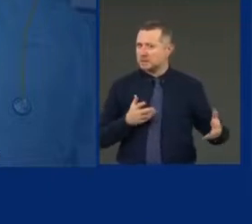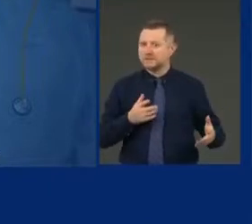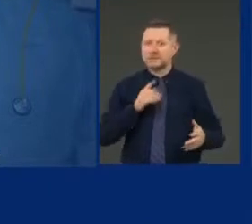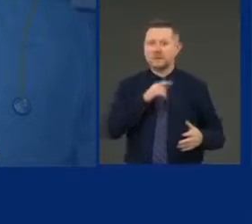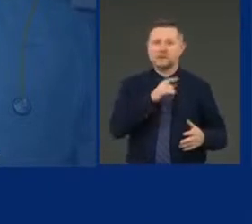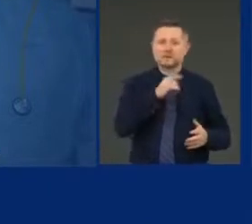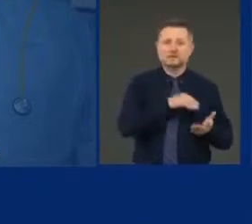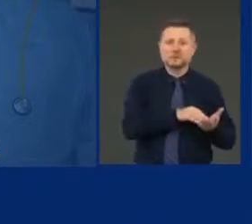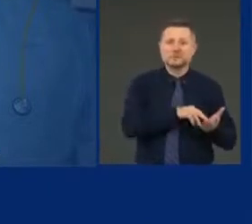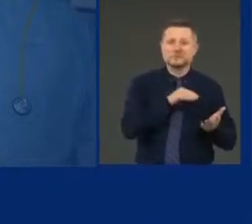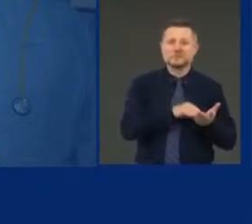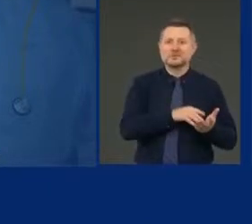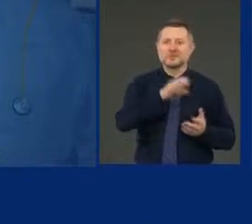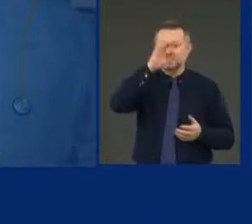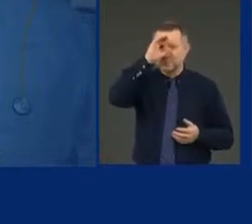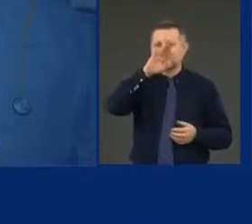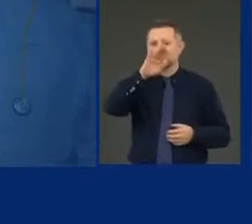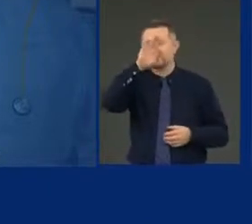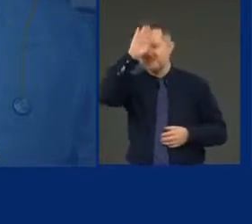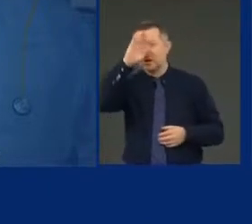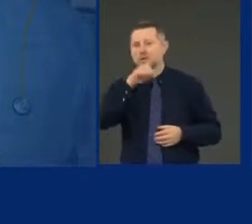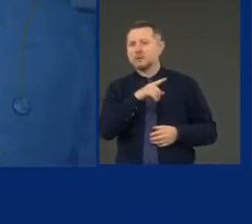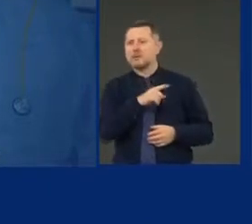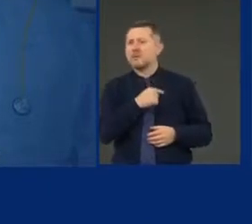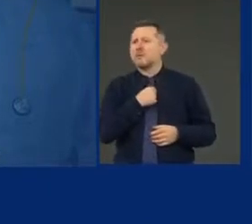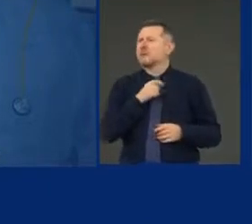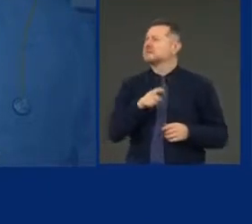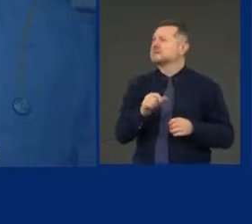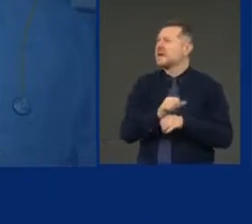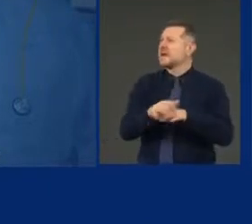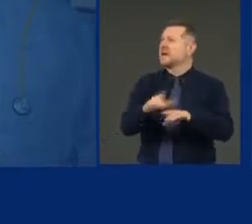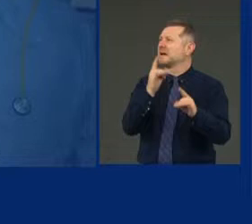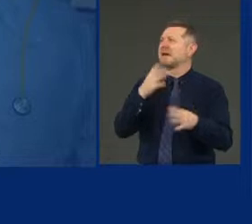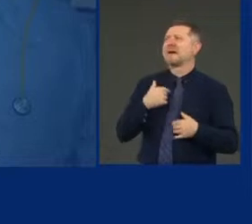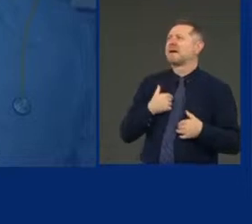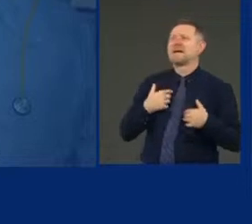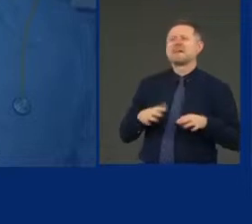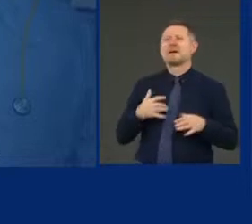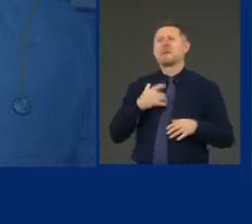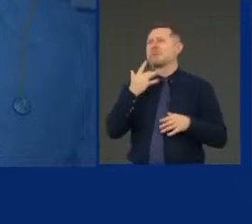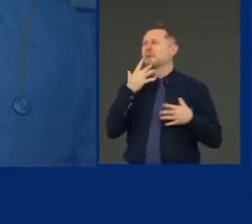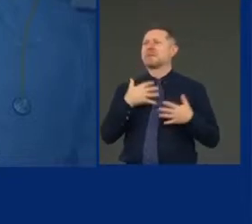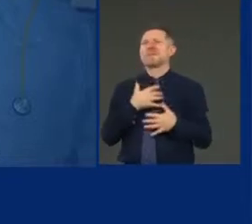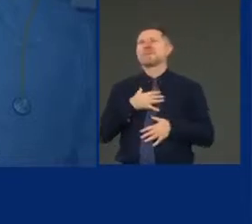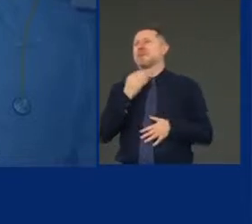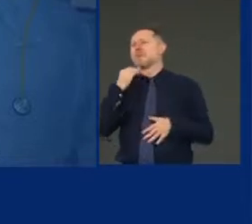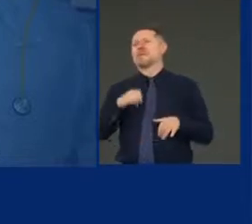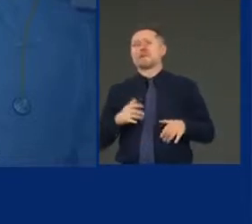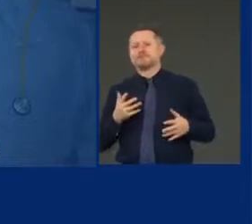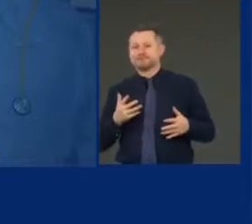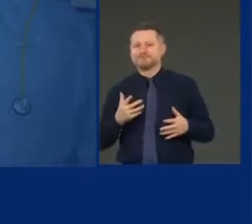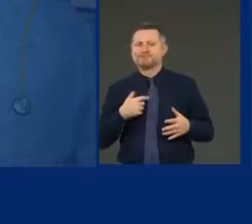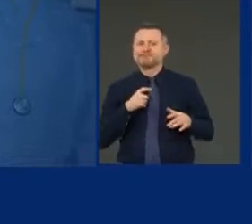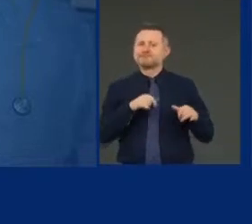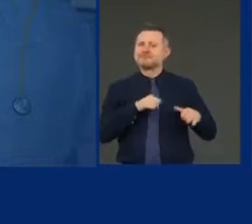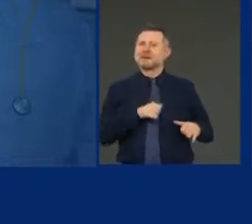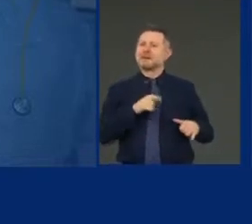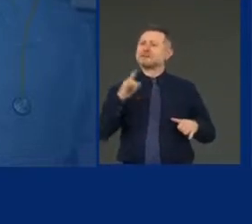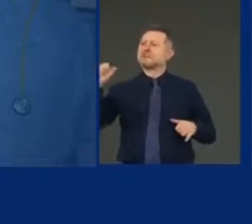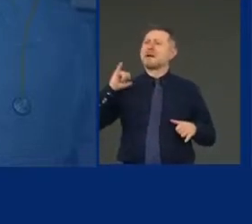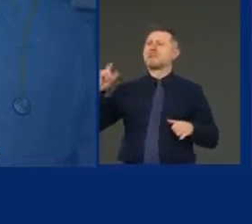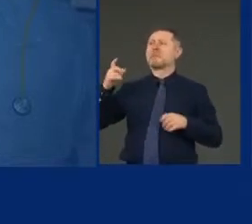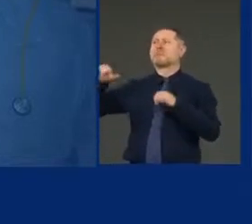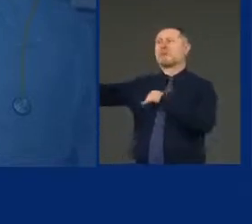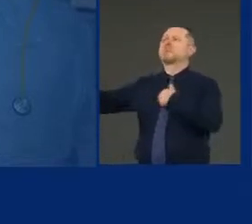workers say, this is dangerous. I'm afraid. I'm going to stay home like everybody